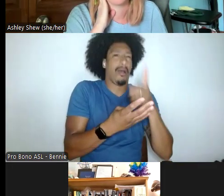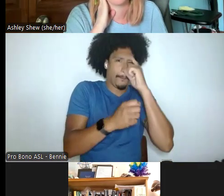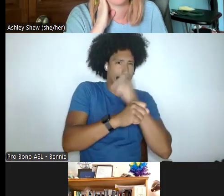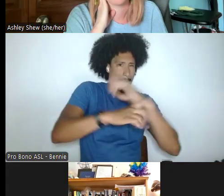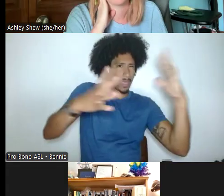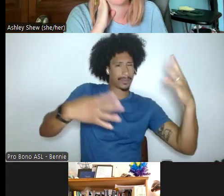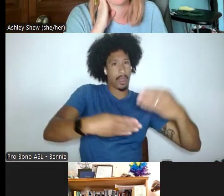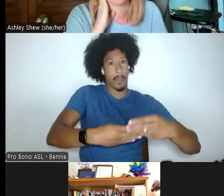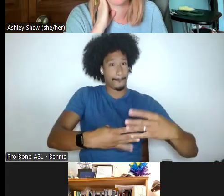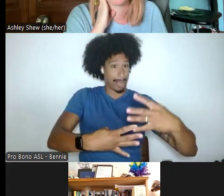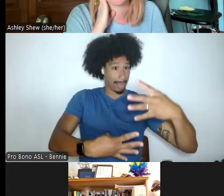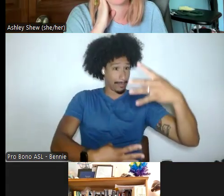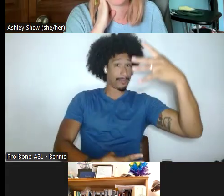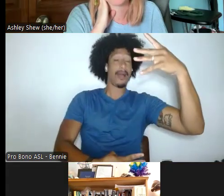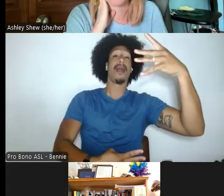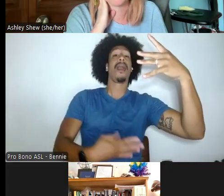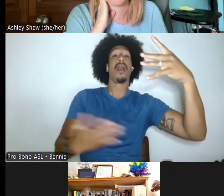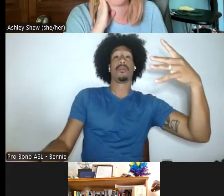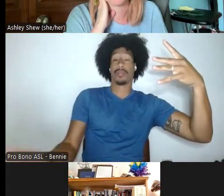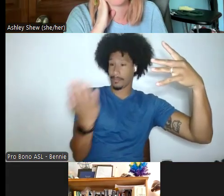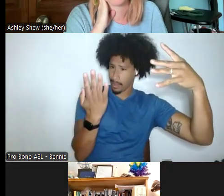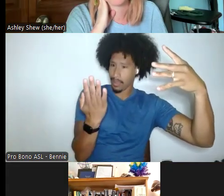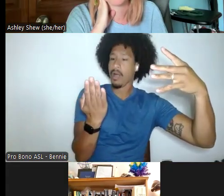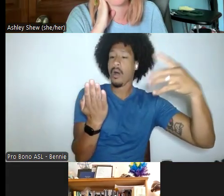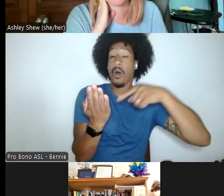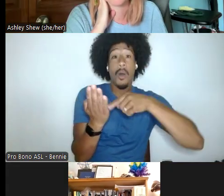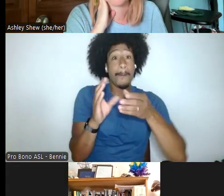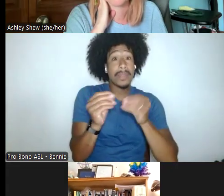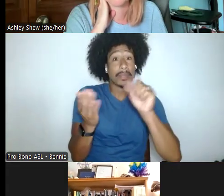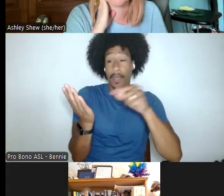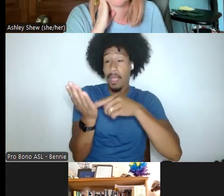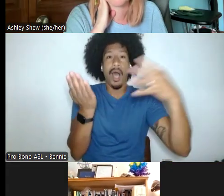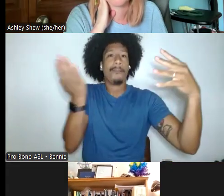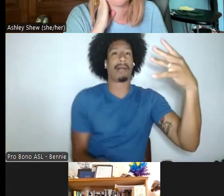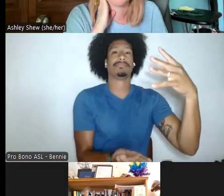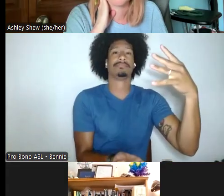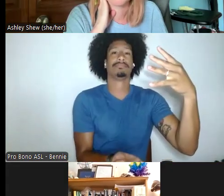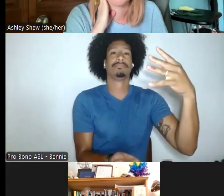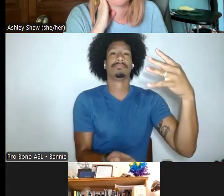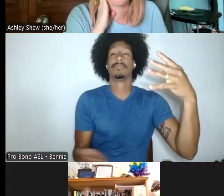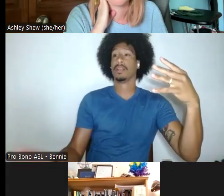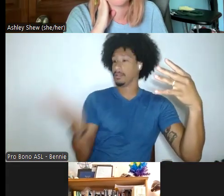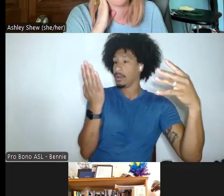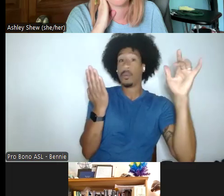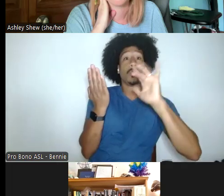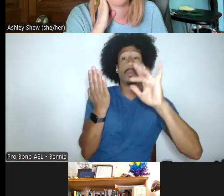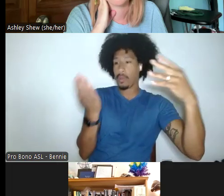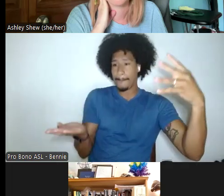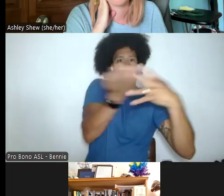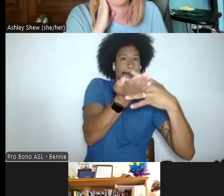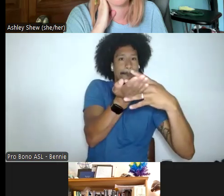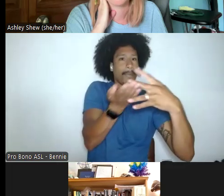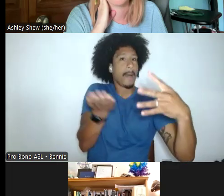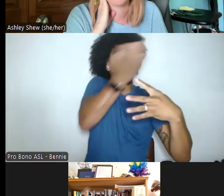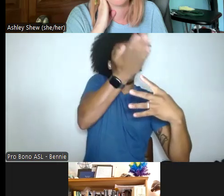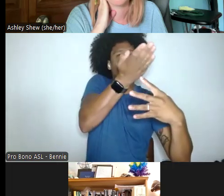resume that doesn't mention disability. And that's the case even when the mention of disability is